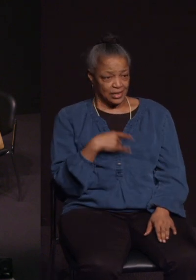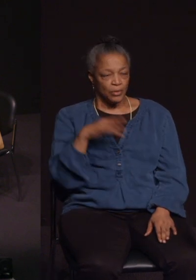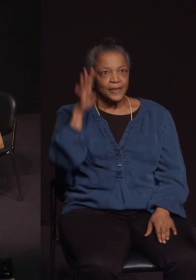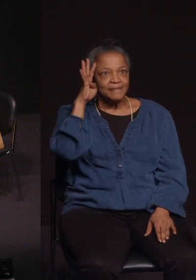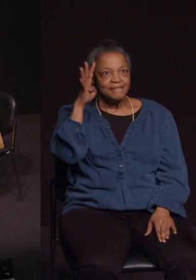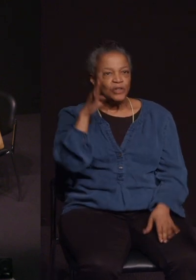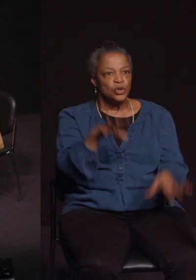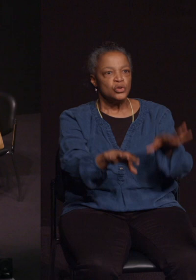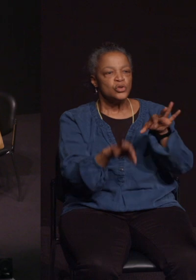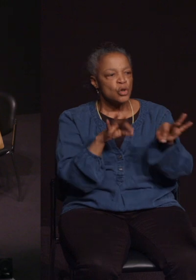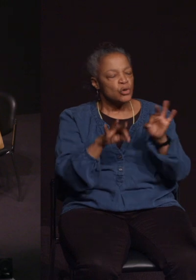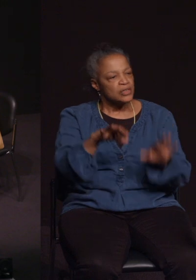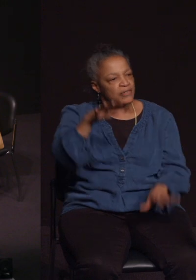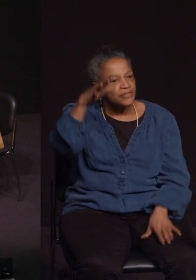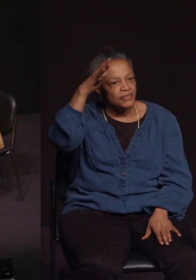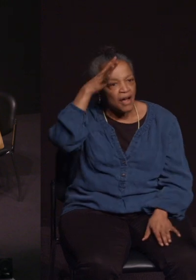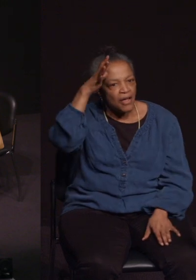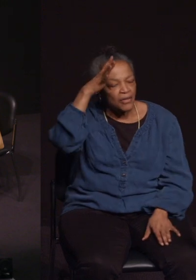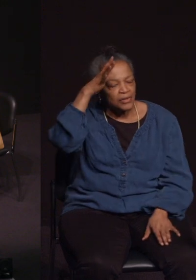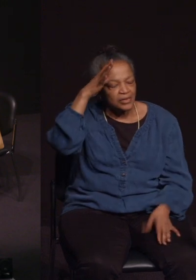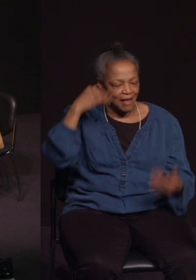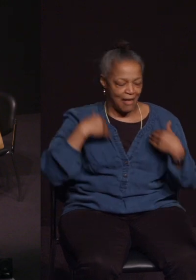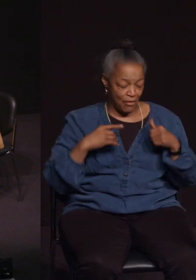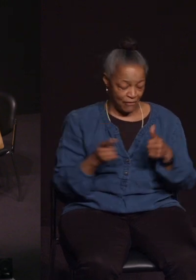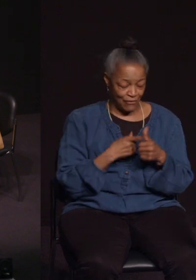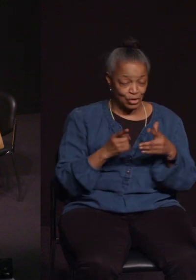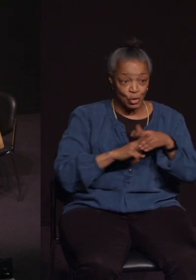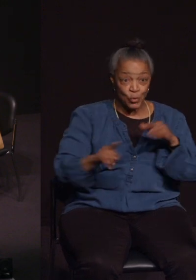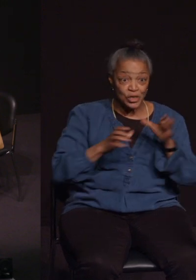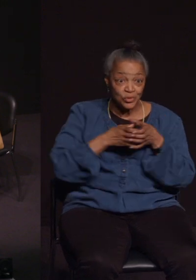Chosen Fathers, and we had the first retreat in,